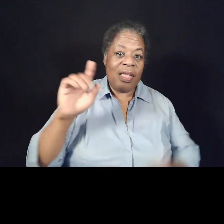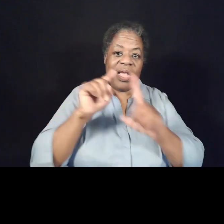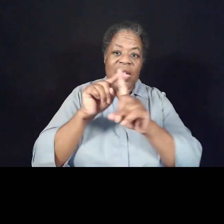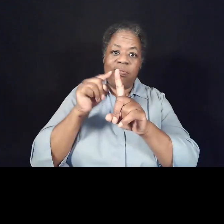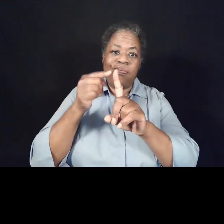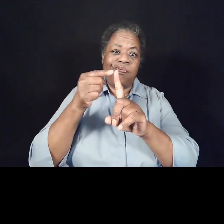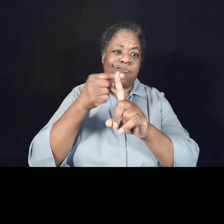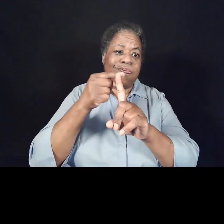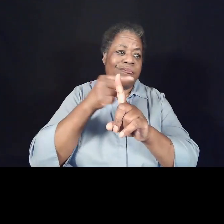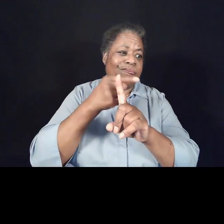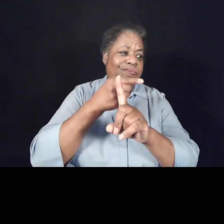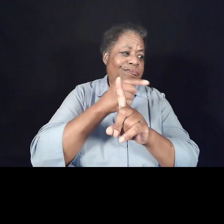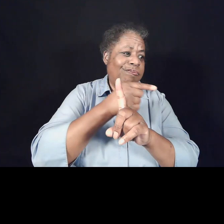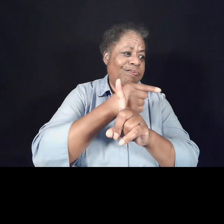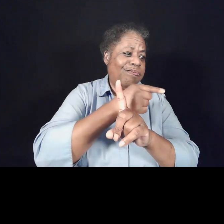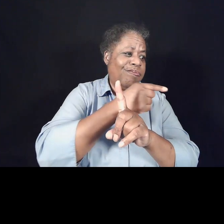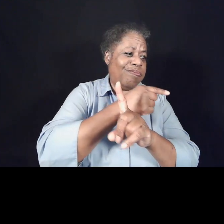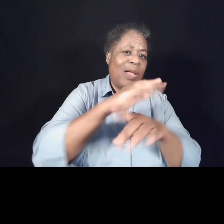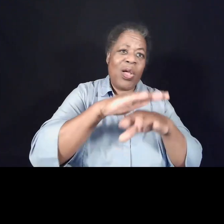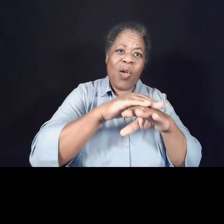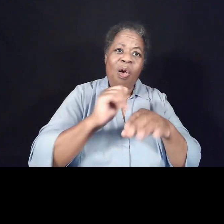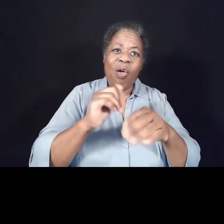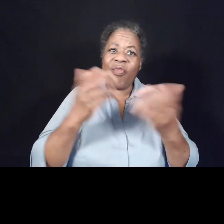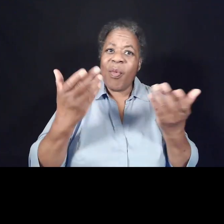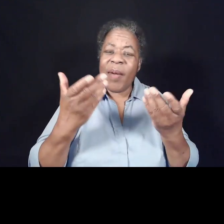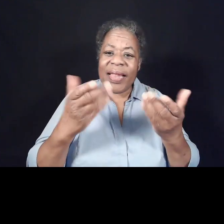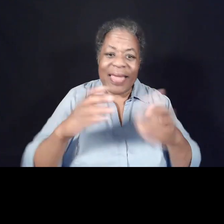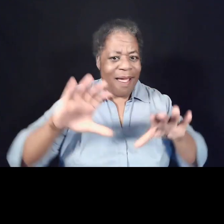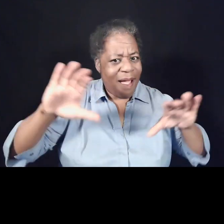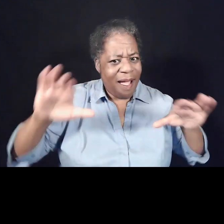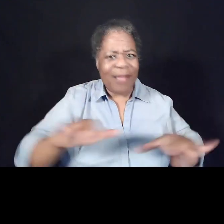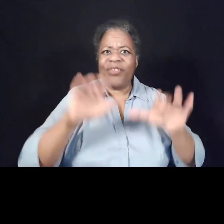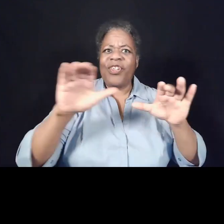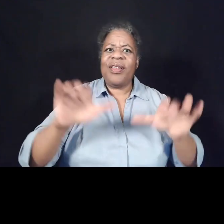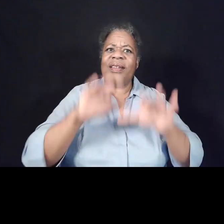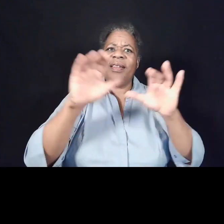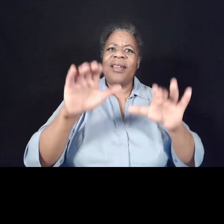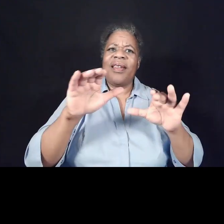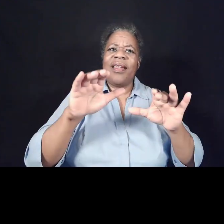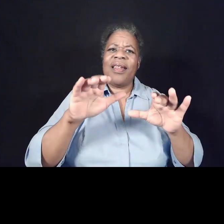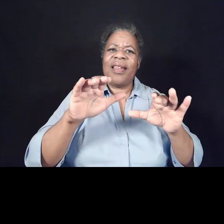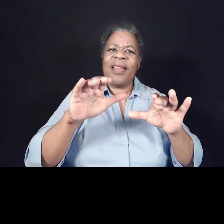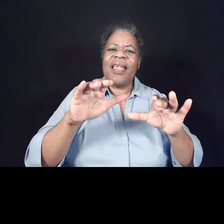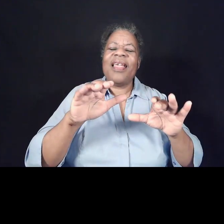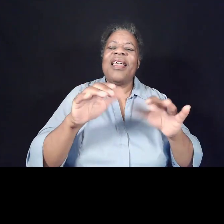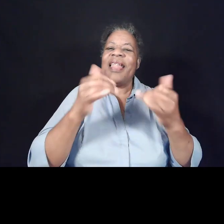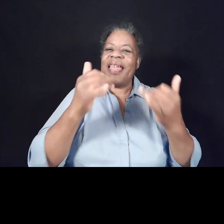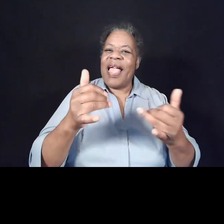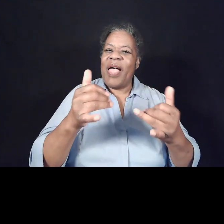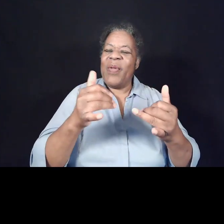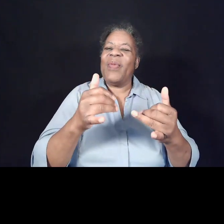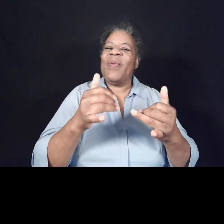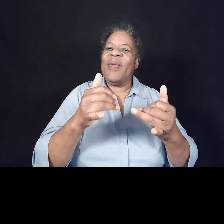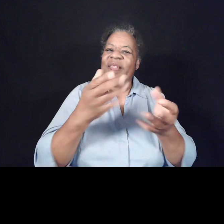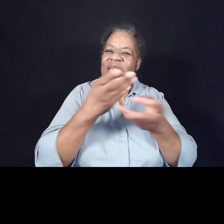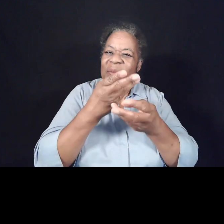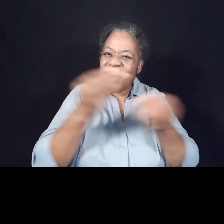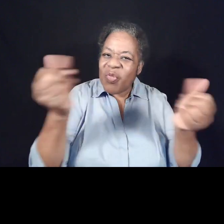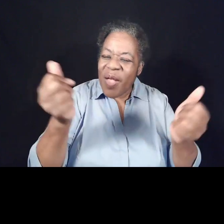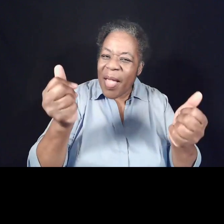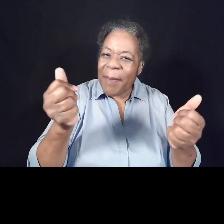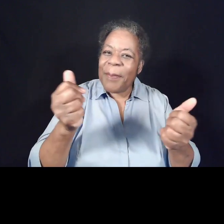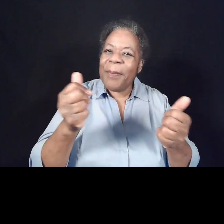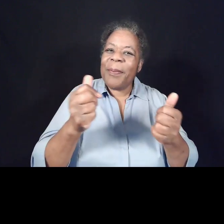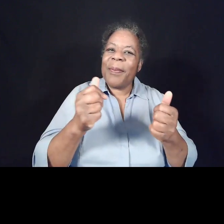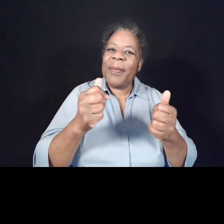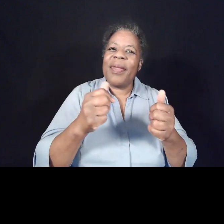further from him, it calls for drastic action. And that's what he's going to describe in his next section. So let's